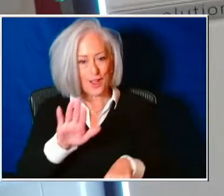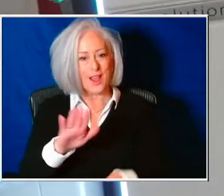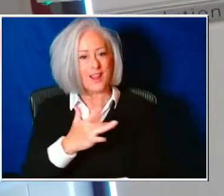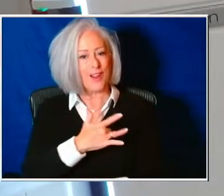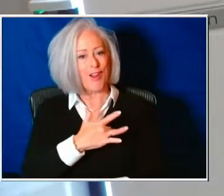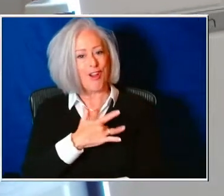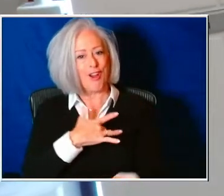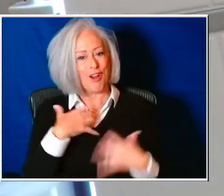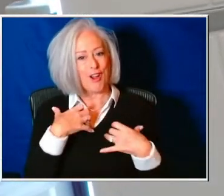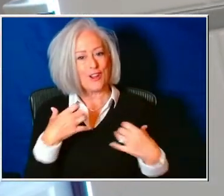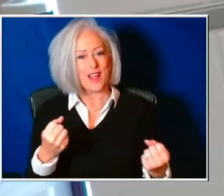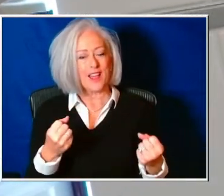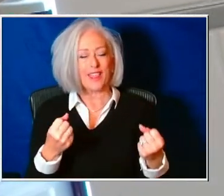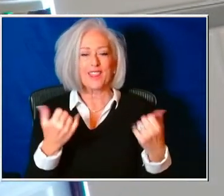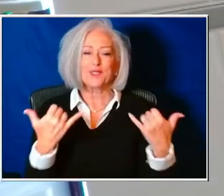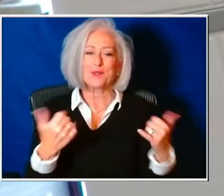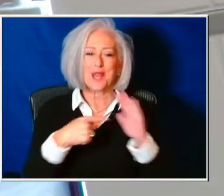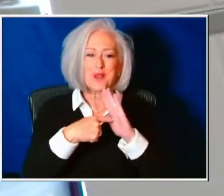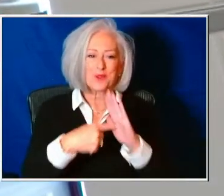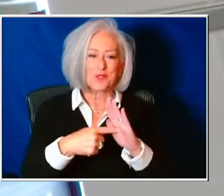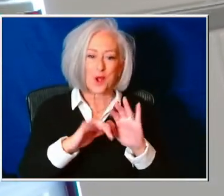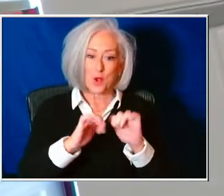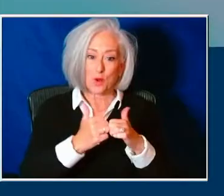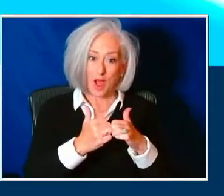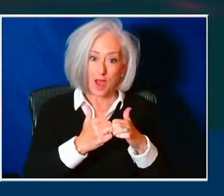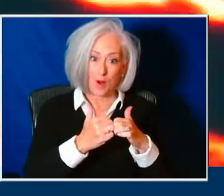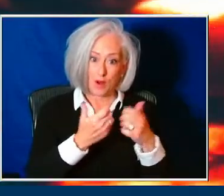show you how it works and who should get it.